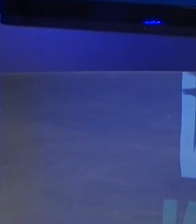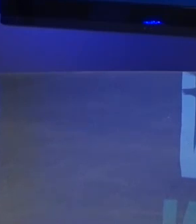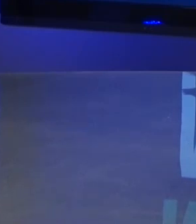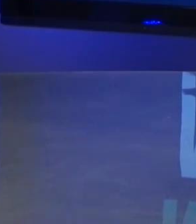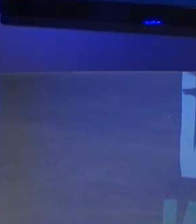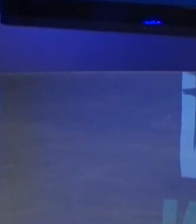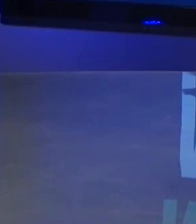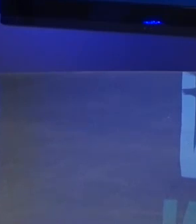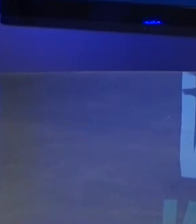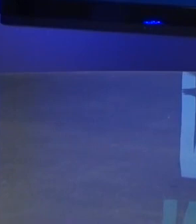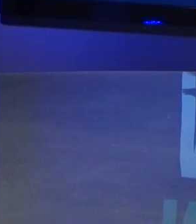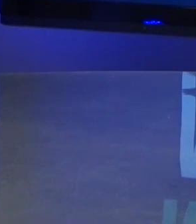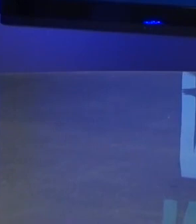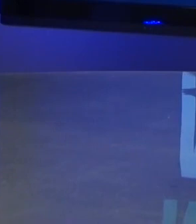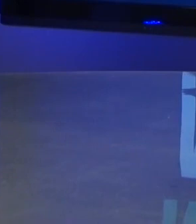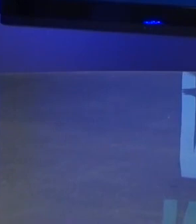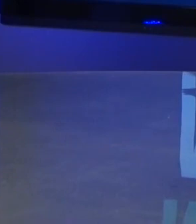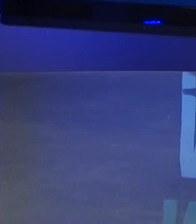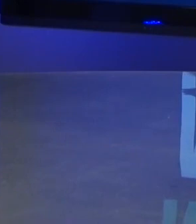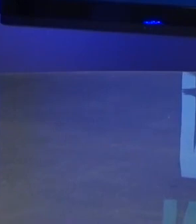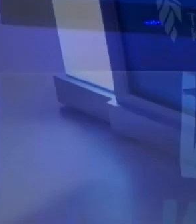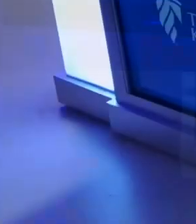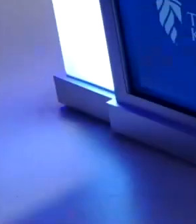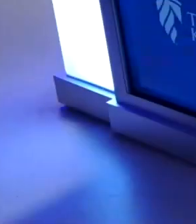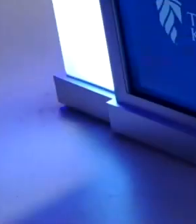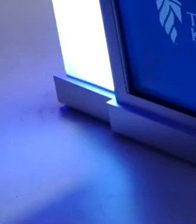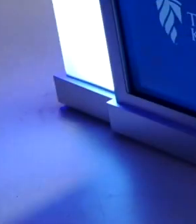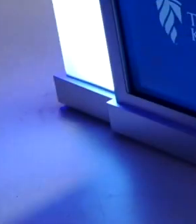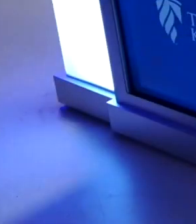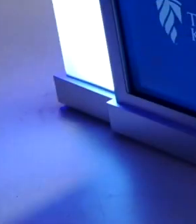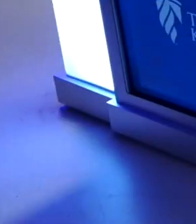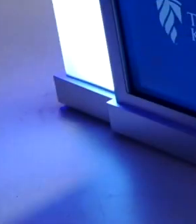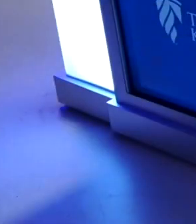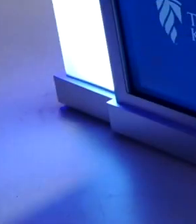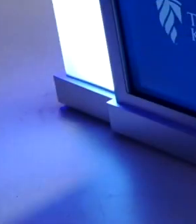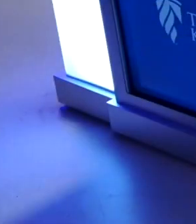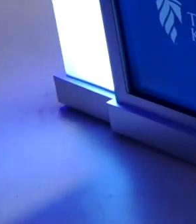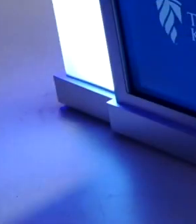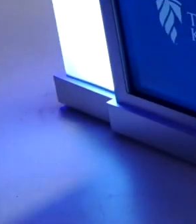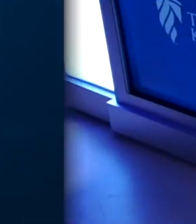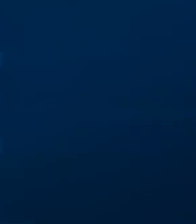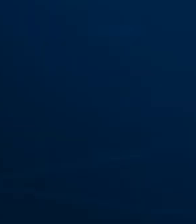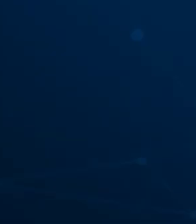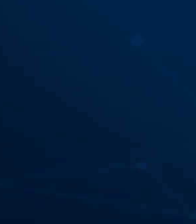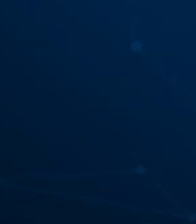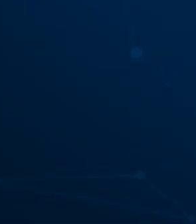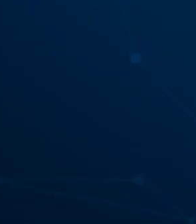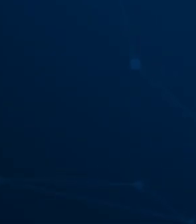live shows 5 days a week starting September 6th. So please go out, make it a great day.